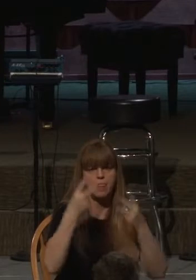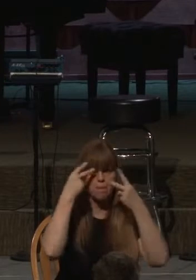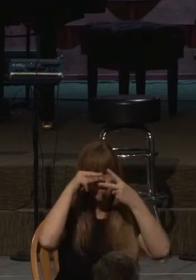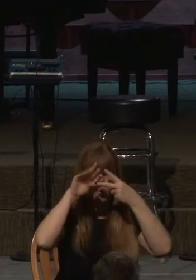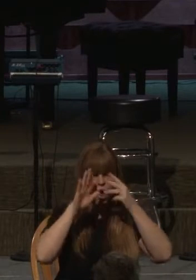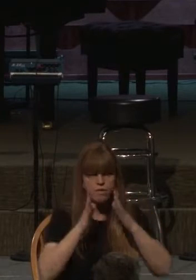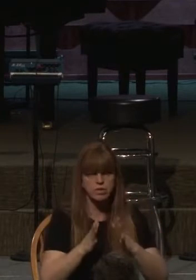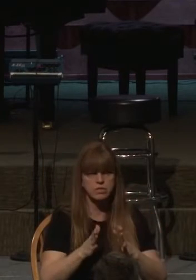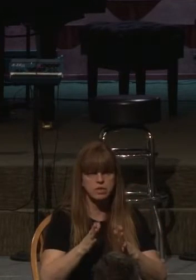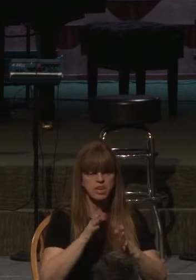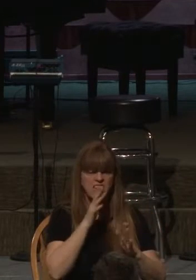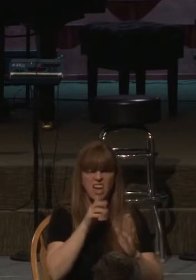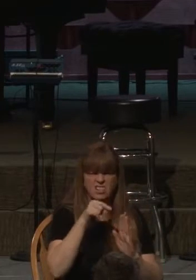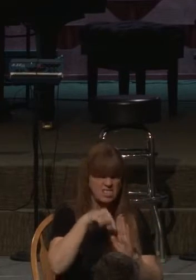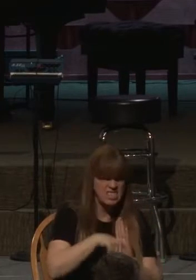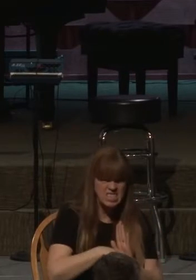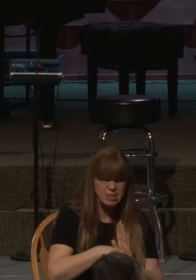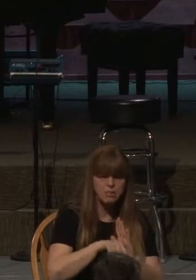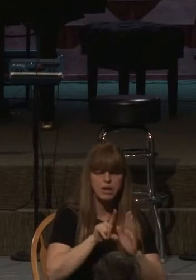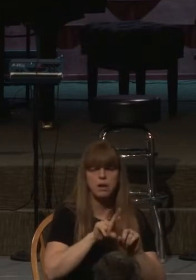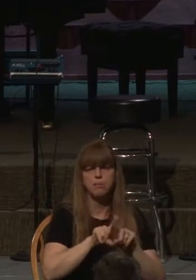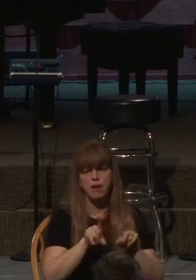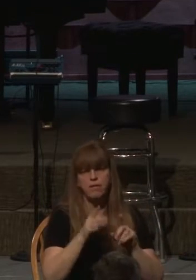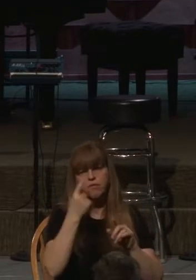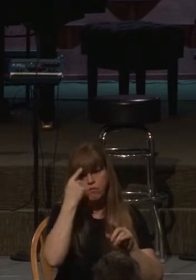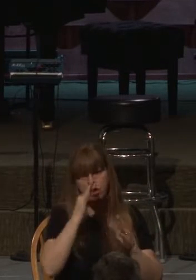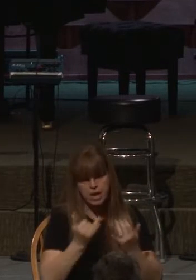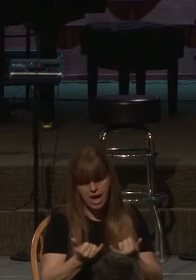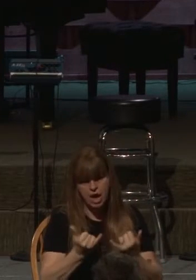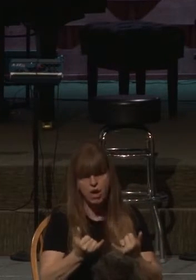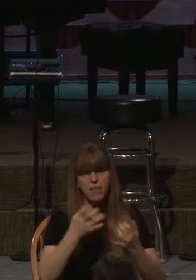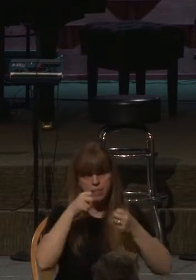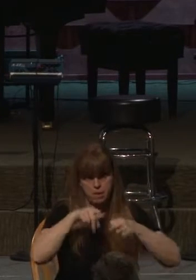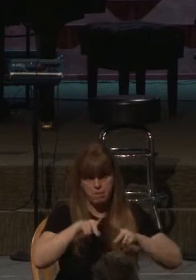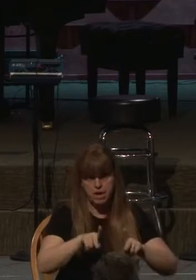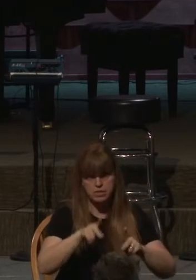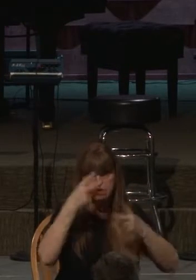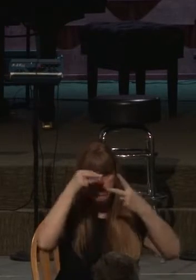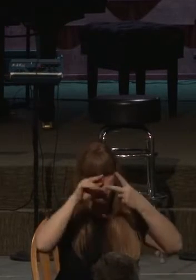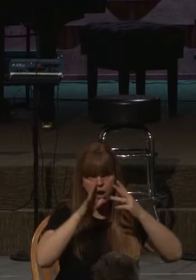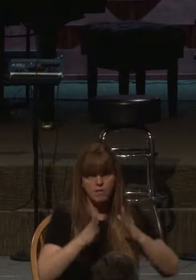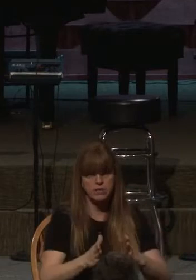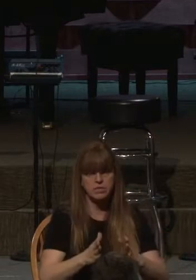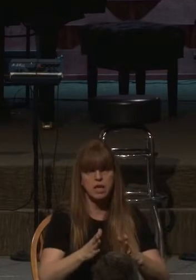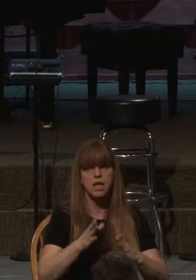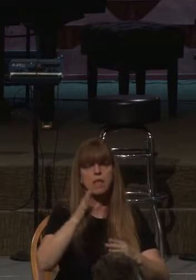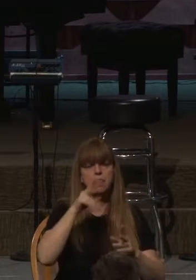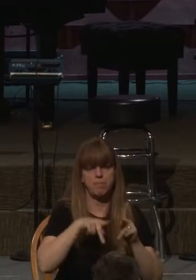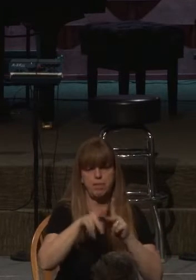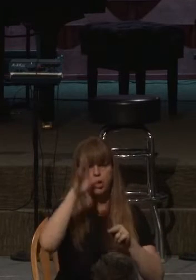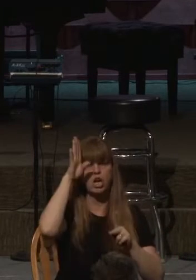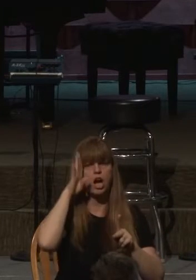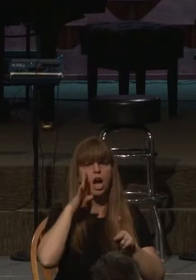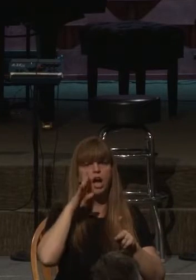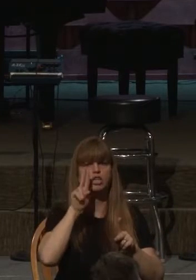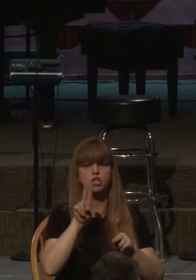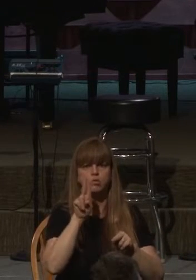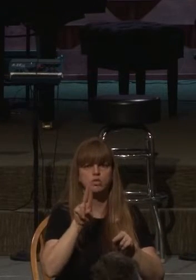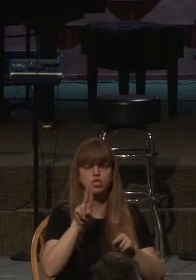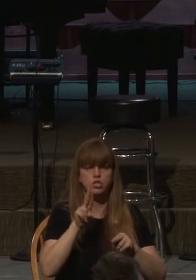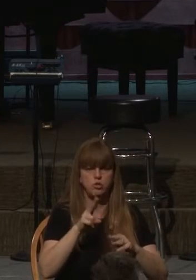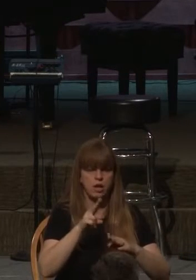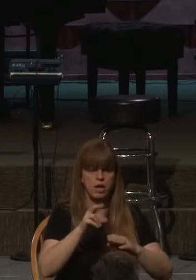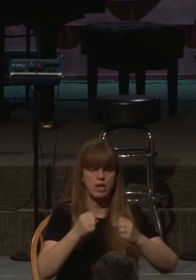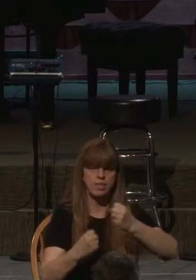want to go too deep in the weeds here, but for now, simply think of the apostles and prophets as those whom God used to lay the foundation